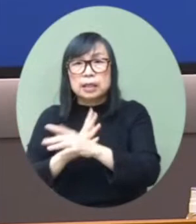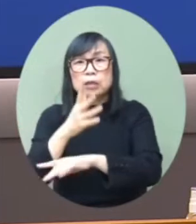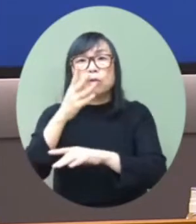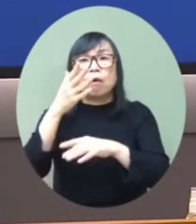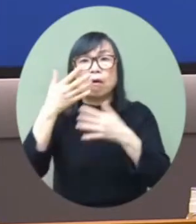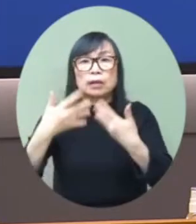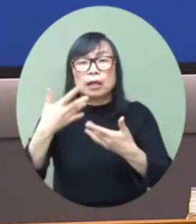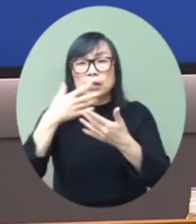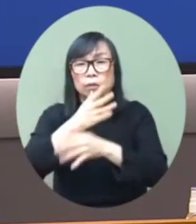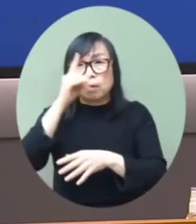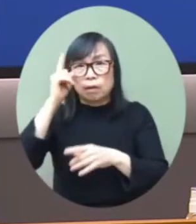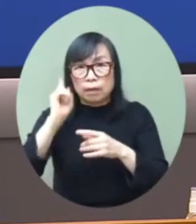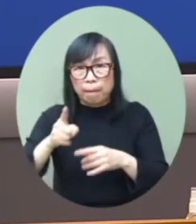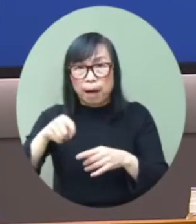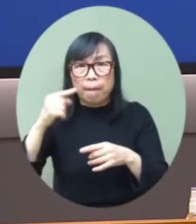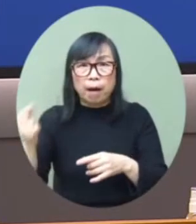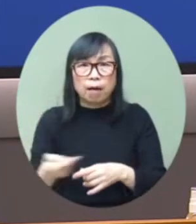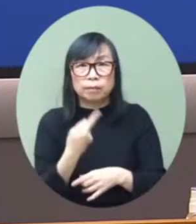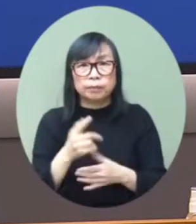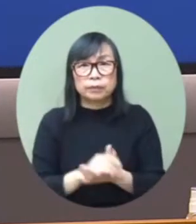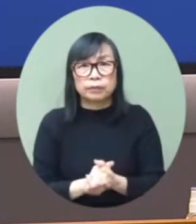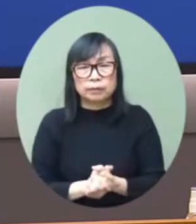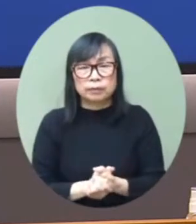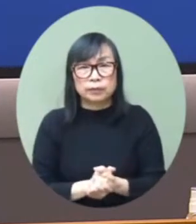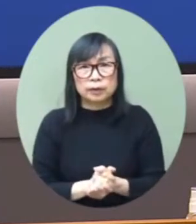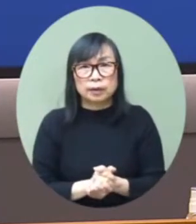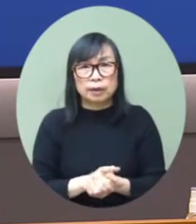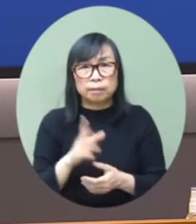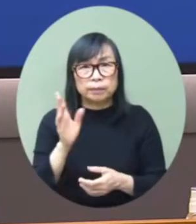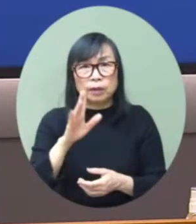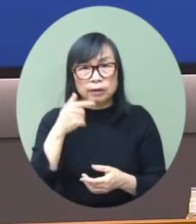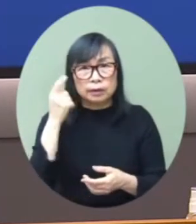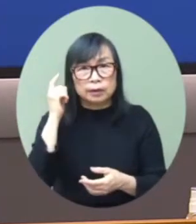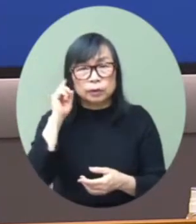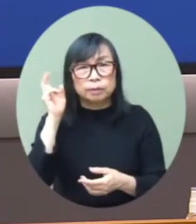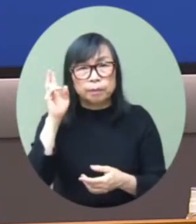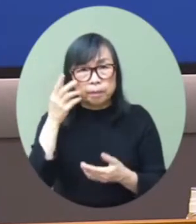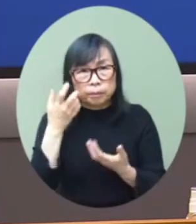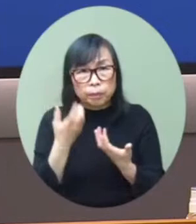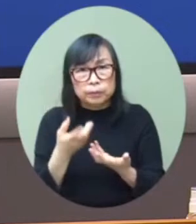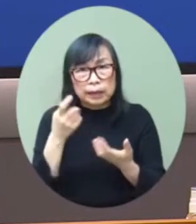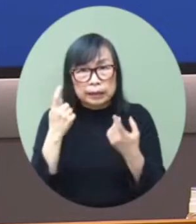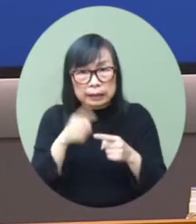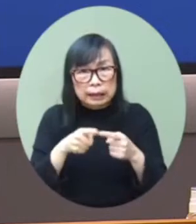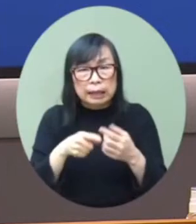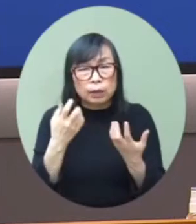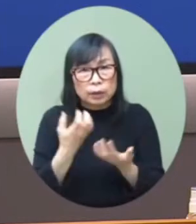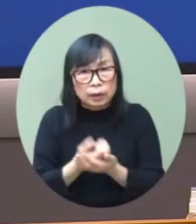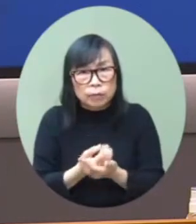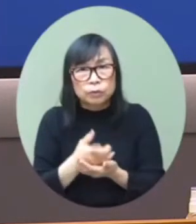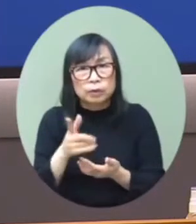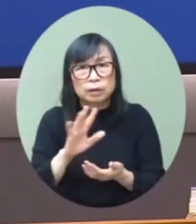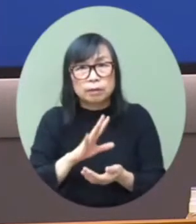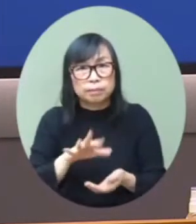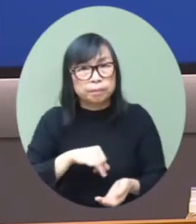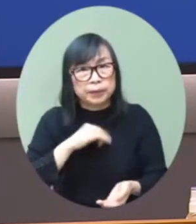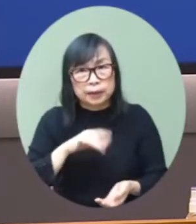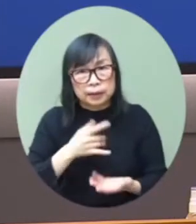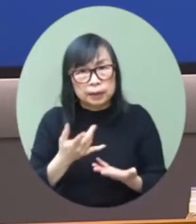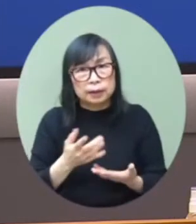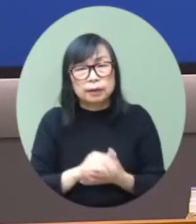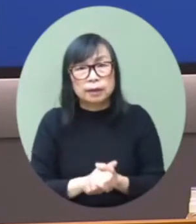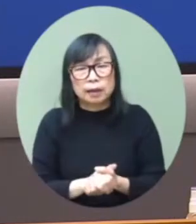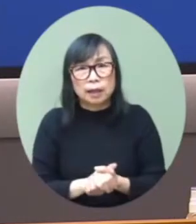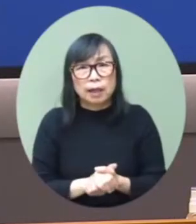declarations, there are currently over 1 million in total. However, by common sense, we all know it should be more than 1 million,